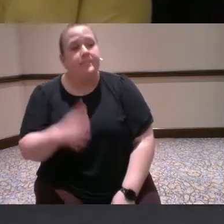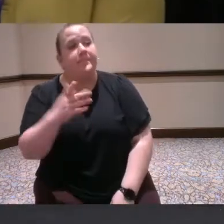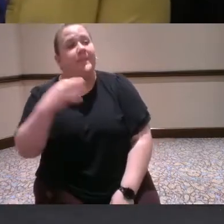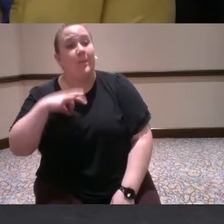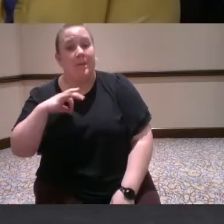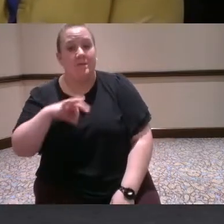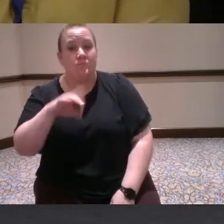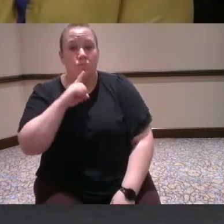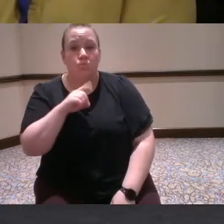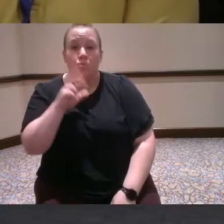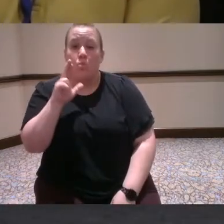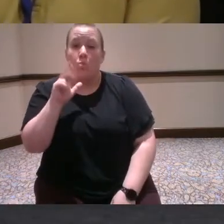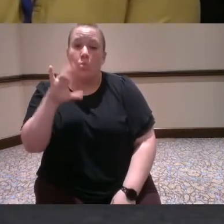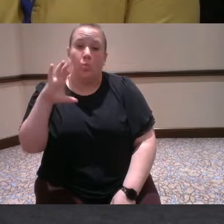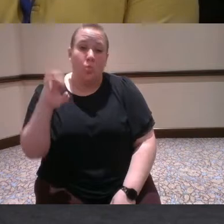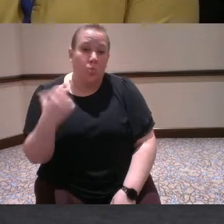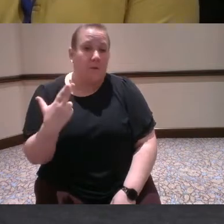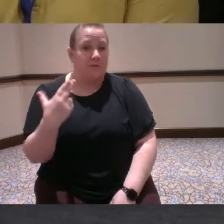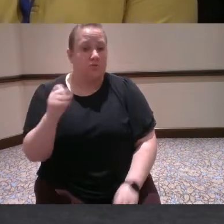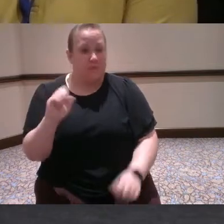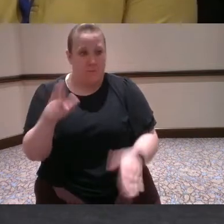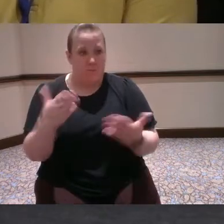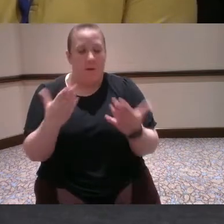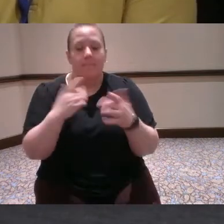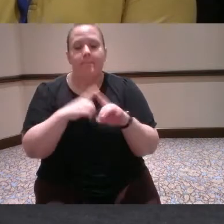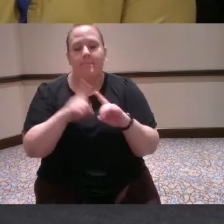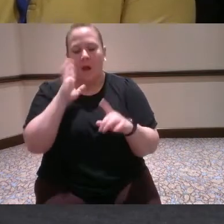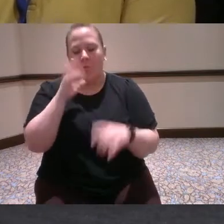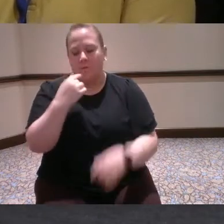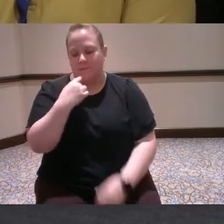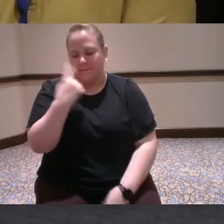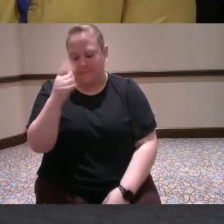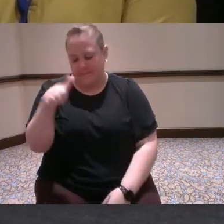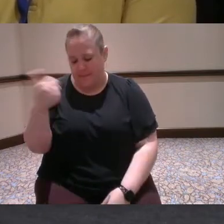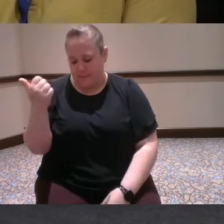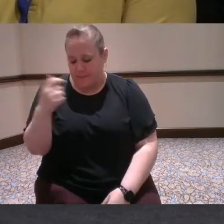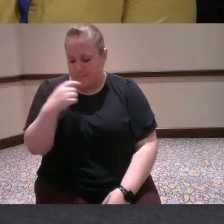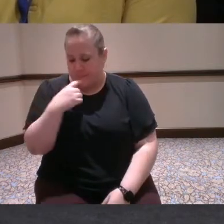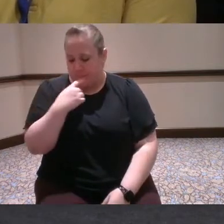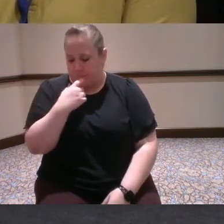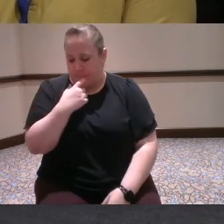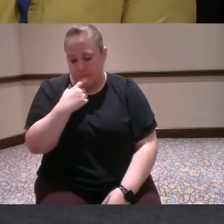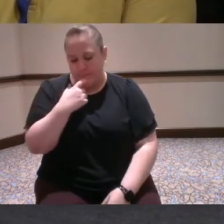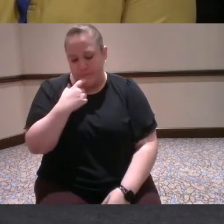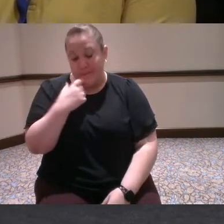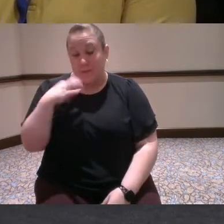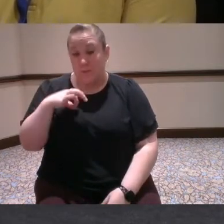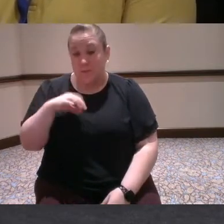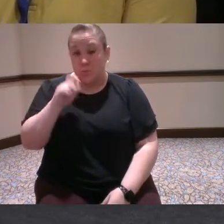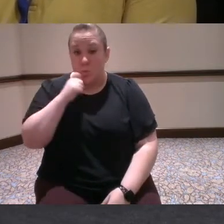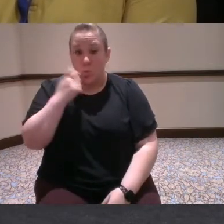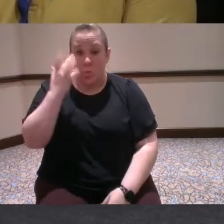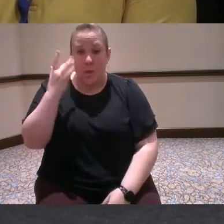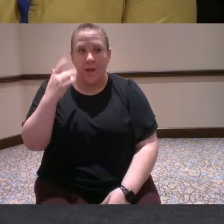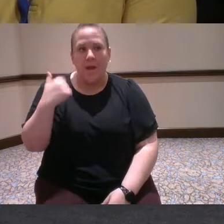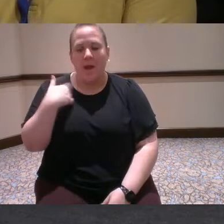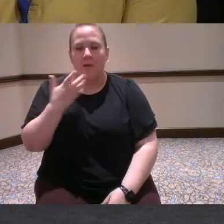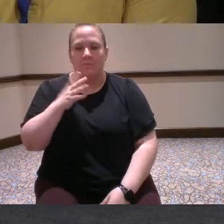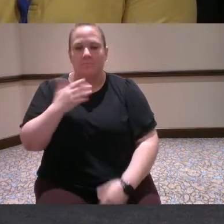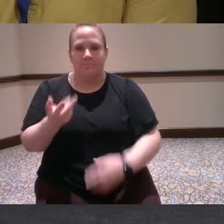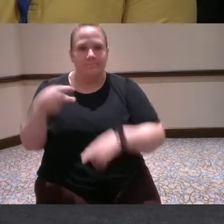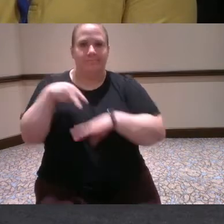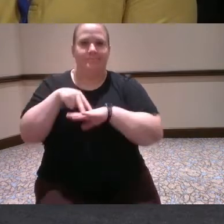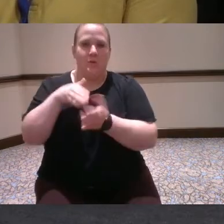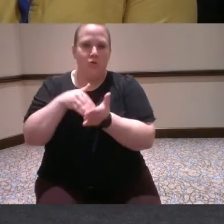Pittsburgh is rich to provide, but I'm going to say something else. I think what's cool about Pittsburgh, I'm on my soapbox